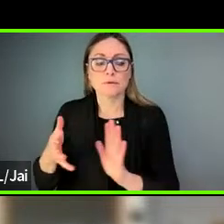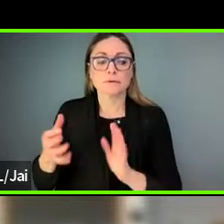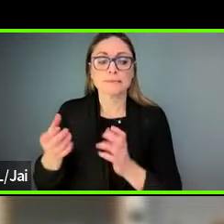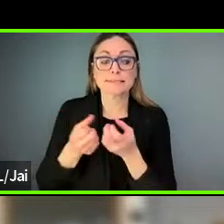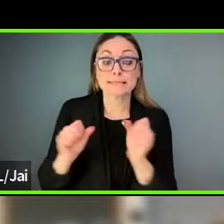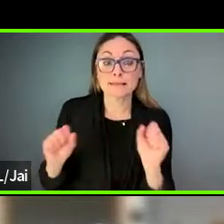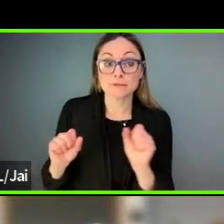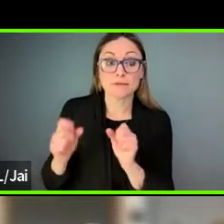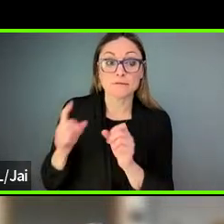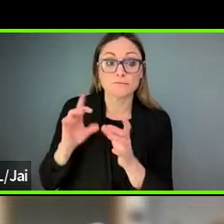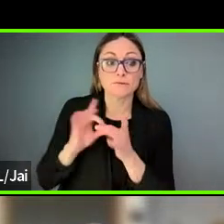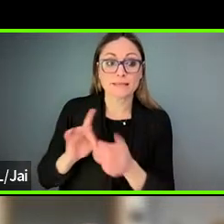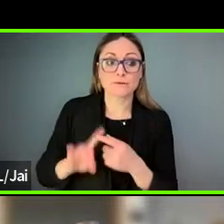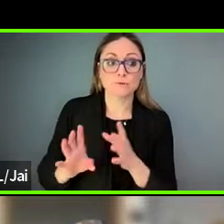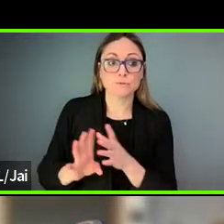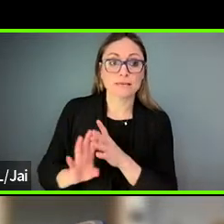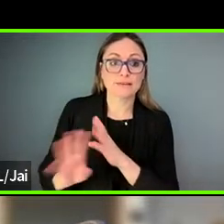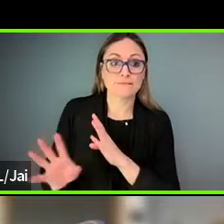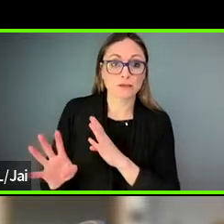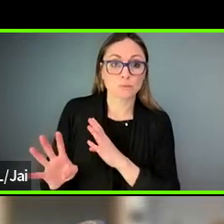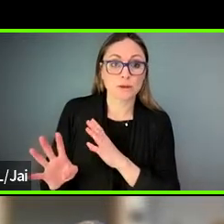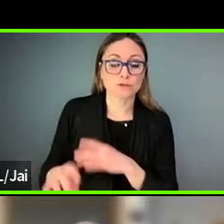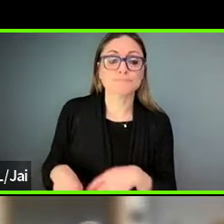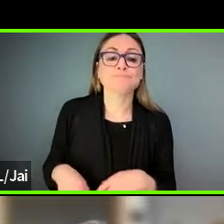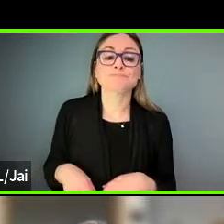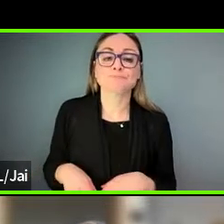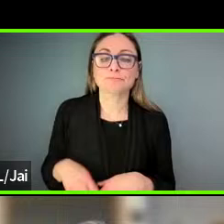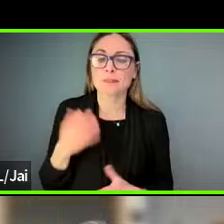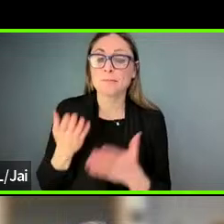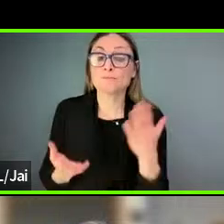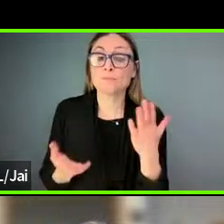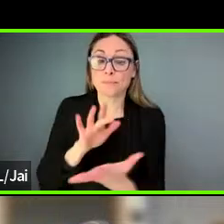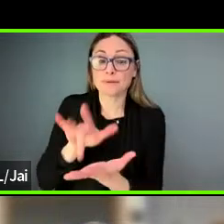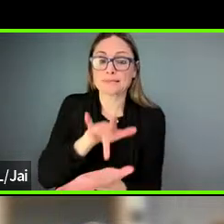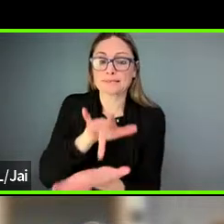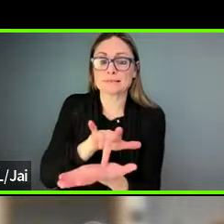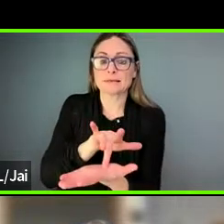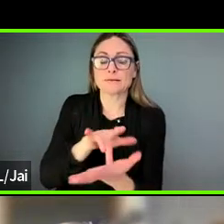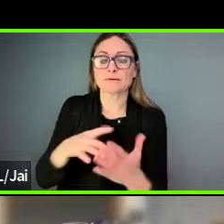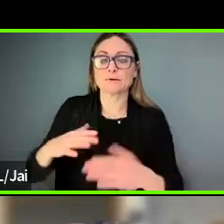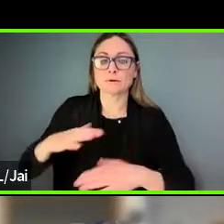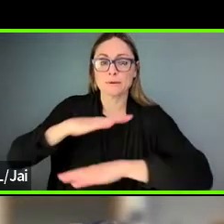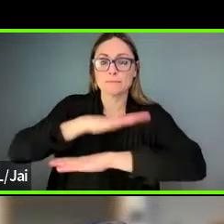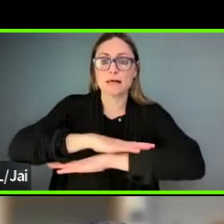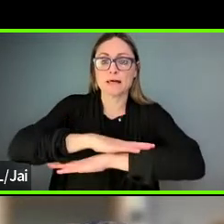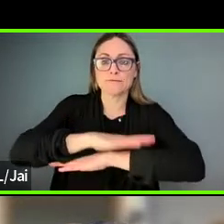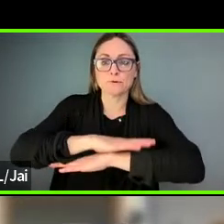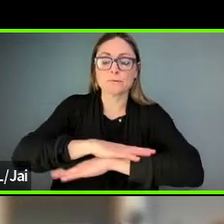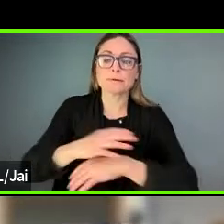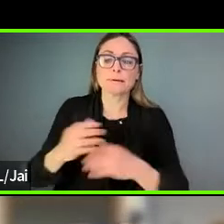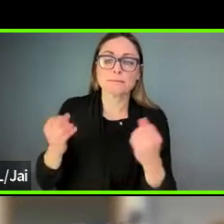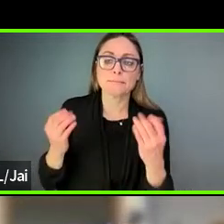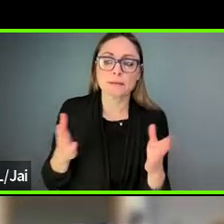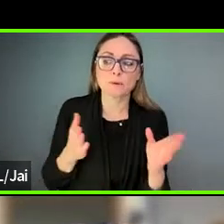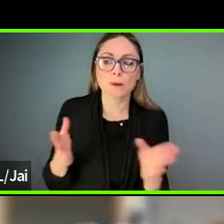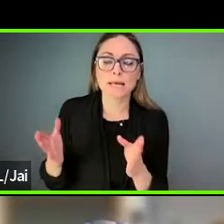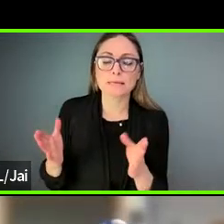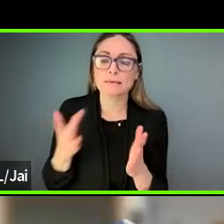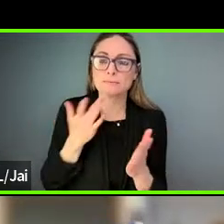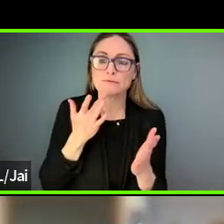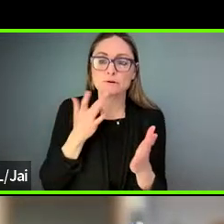than others? Probably the center platform, in a lot of ways, is the preferred option,